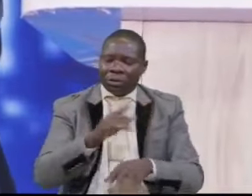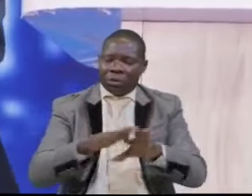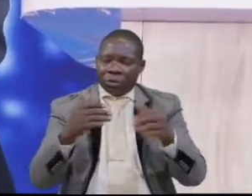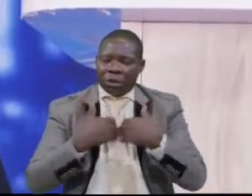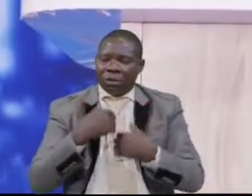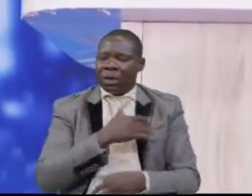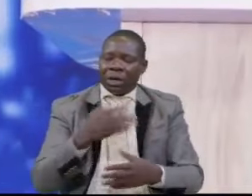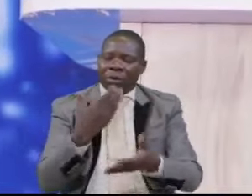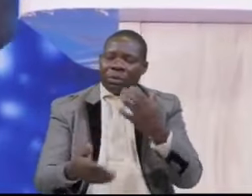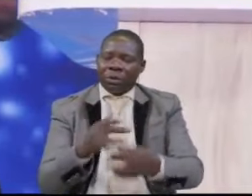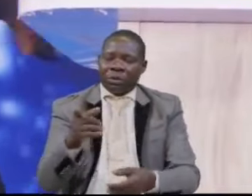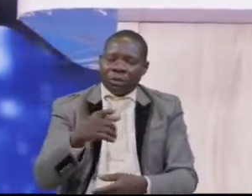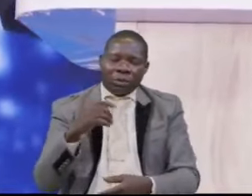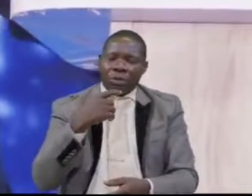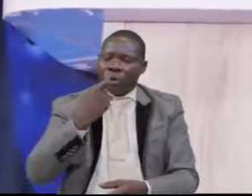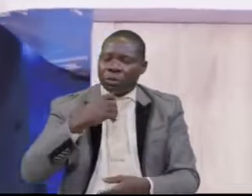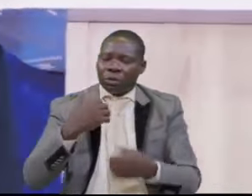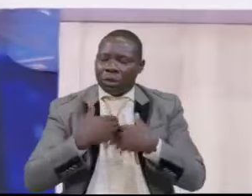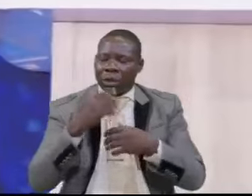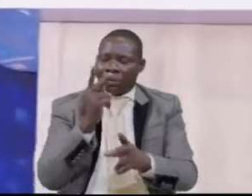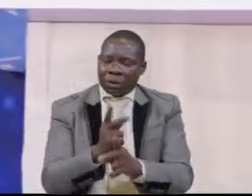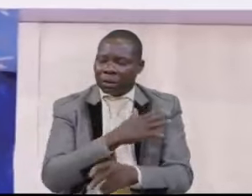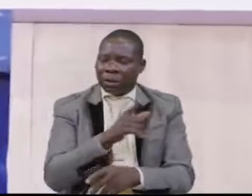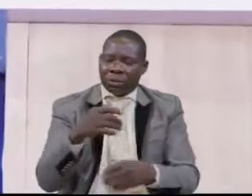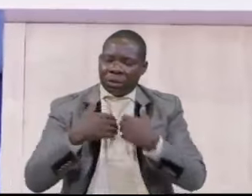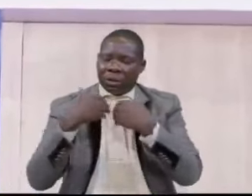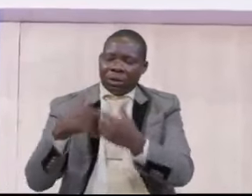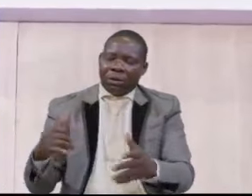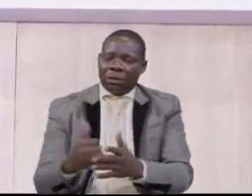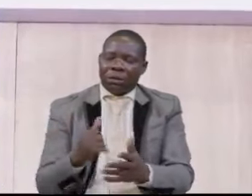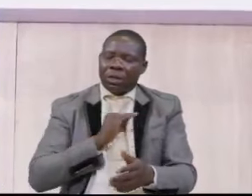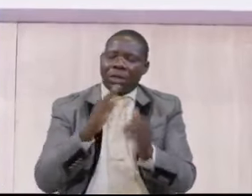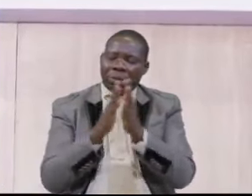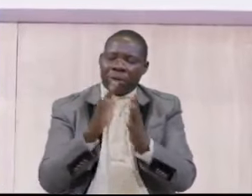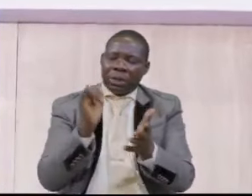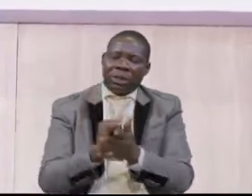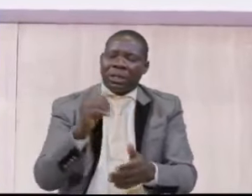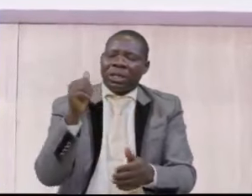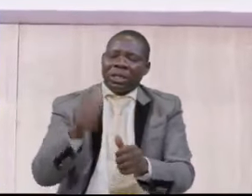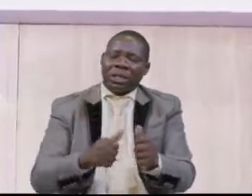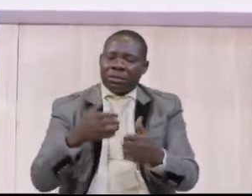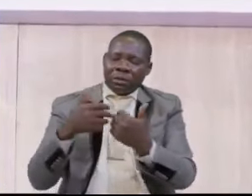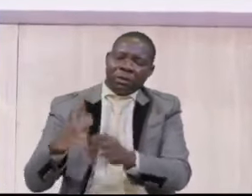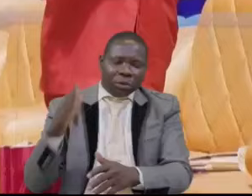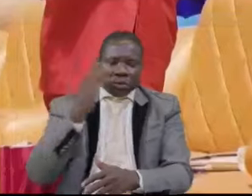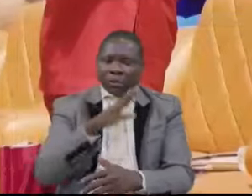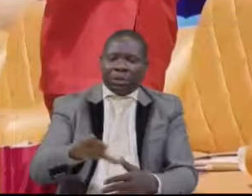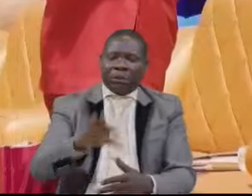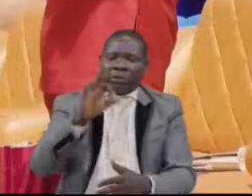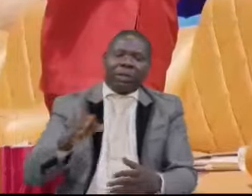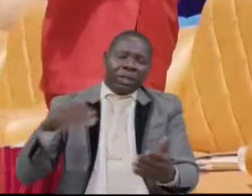kept, but you have lost it. I pray that every loss will be found again in your life.